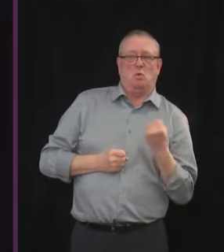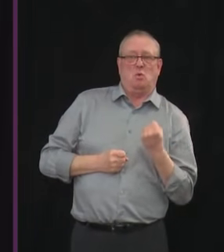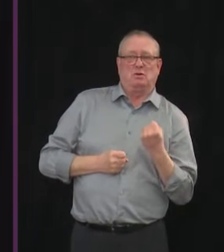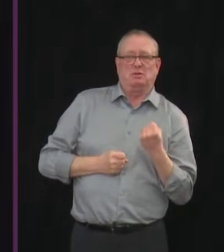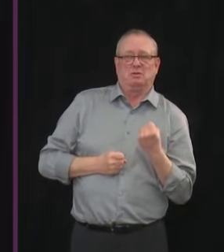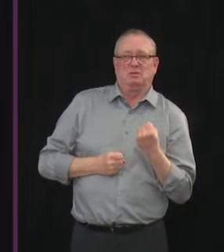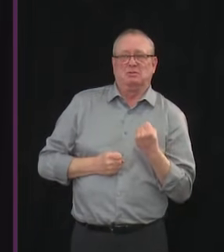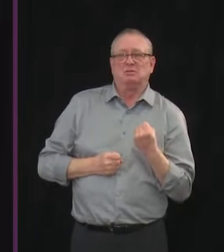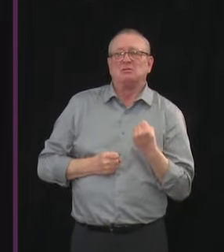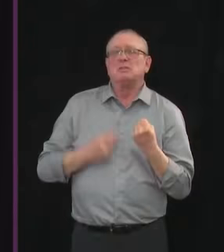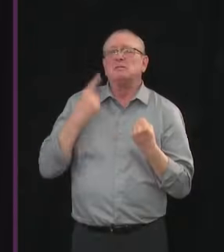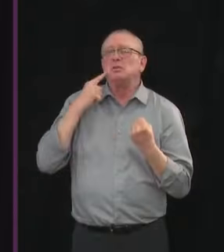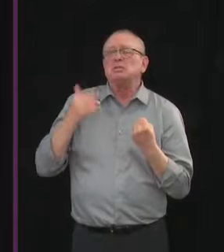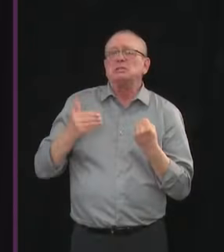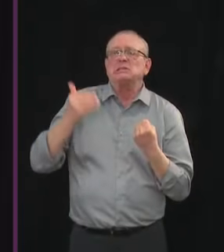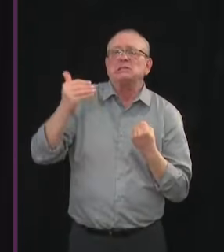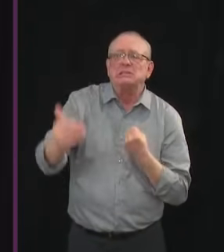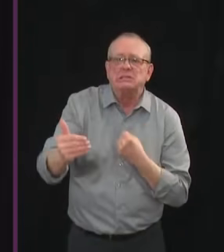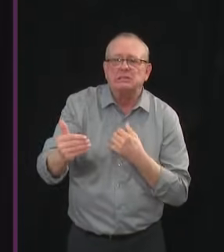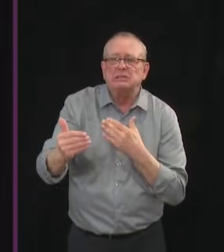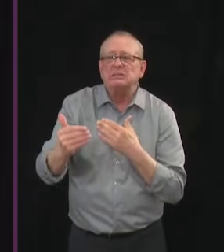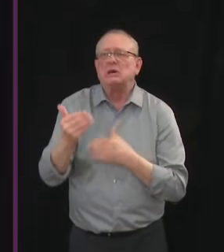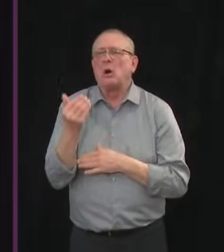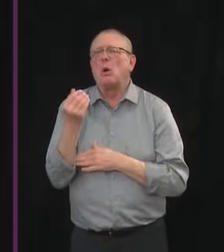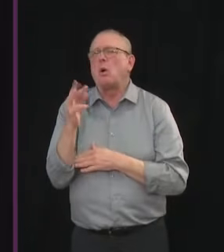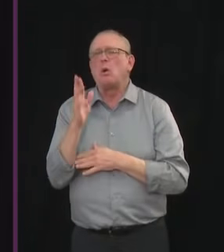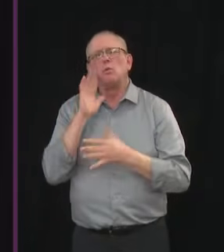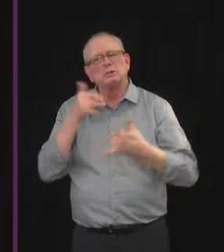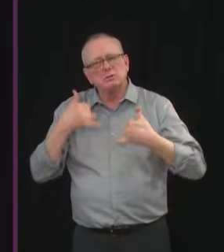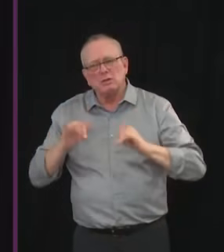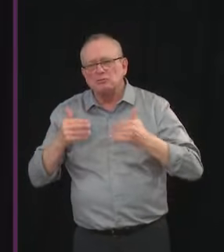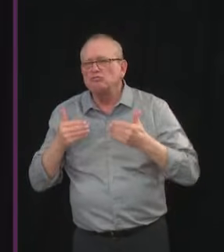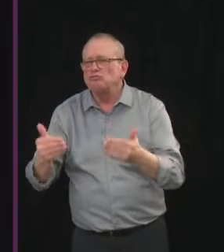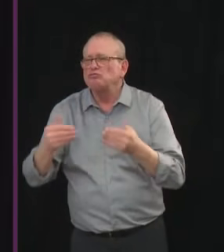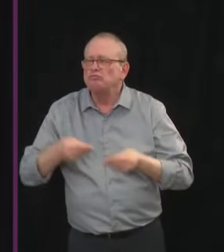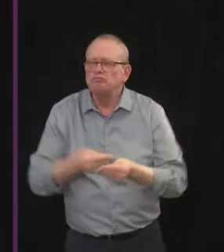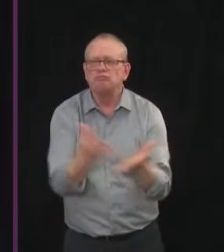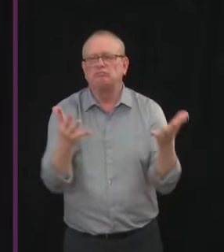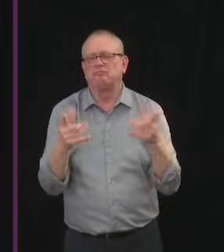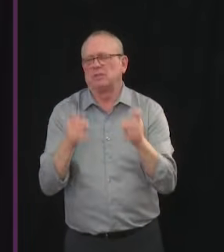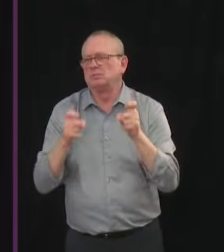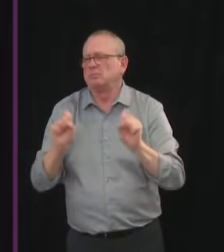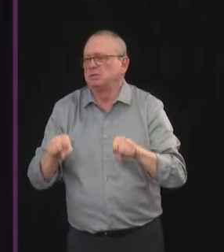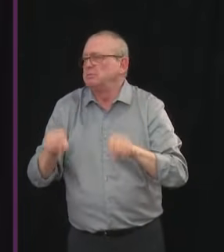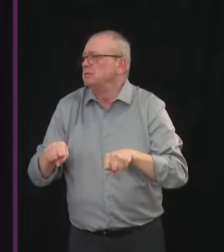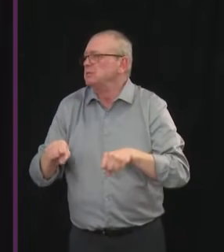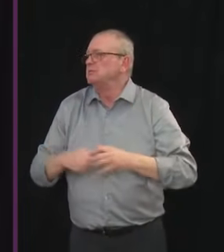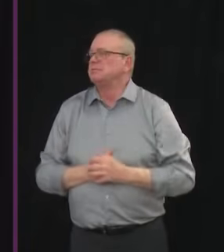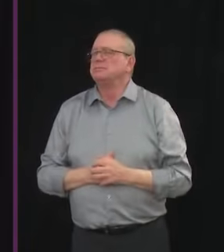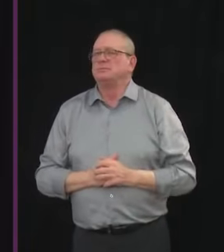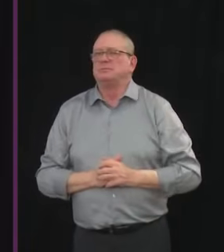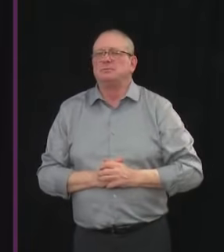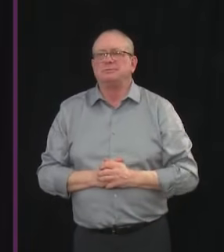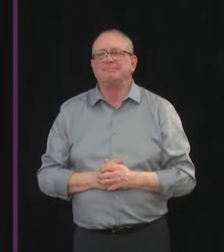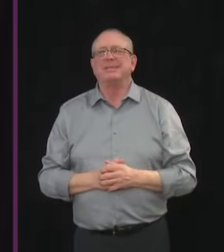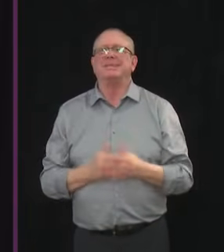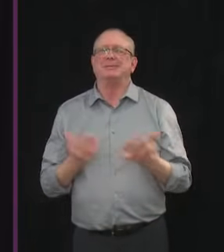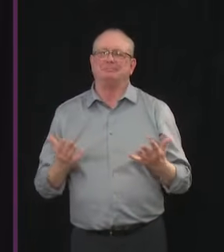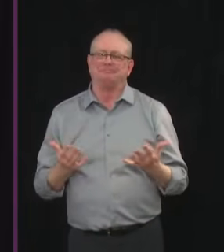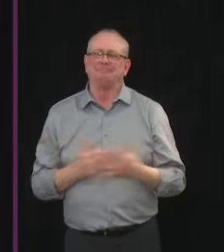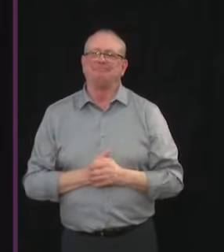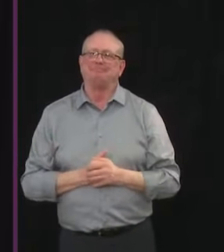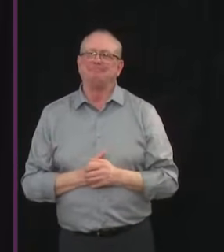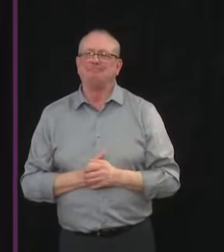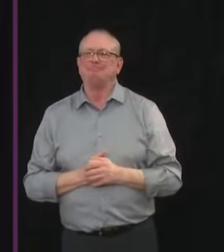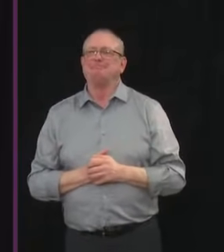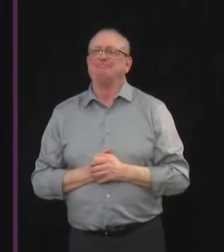rather than just going all first doses as quickly as possible. I think even with the hiccup on the supply chain, what,